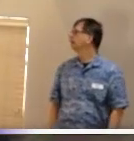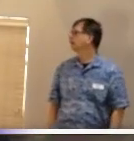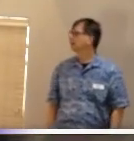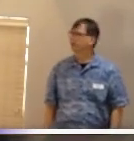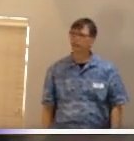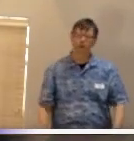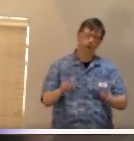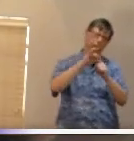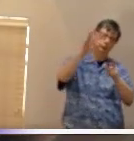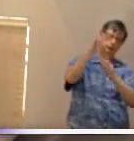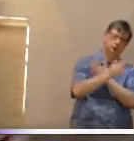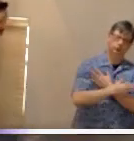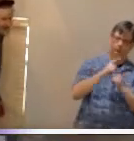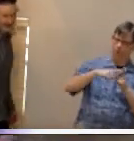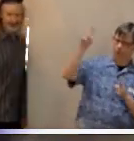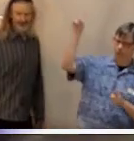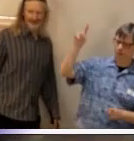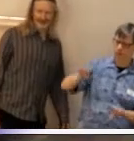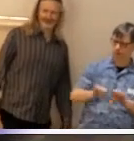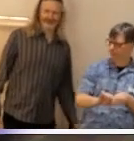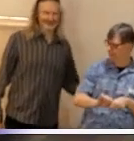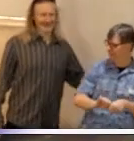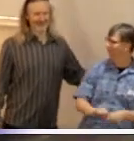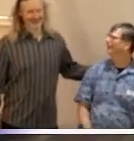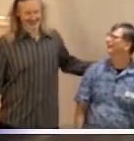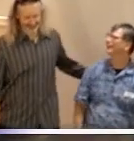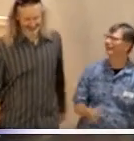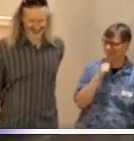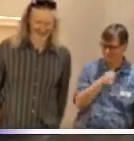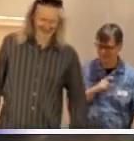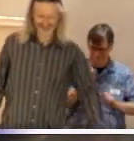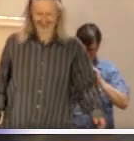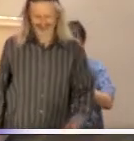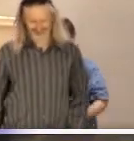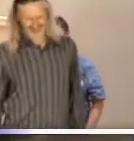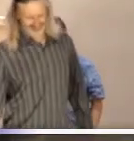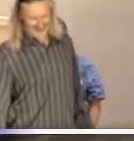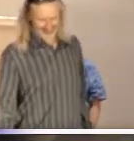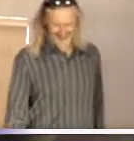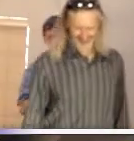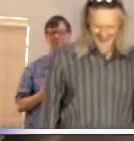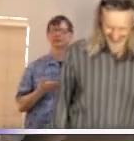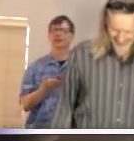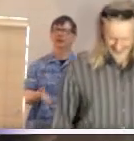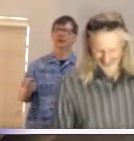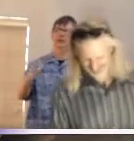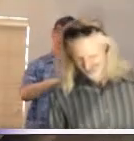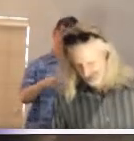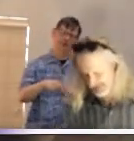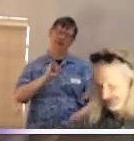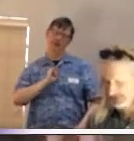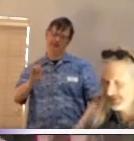Choose Love, right? So, you know, I choose love. I like to say to myself, let there be peace. I am